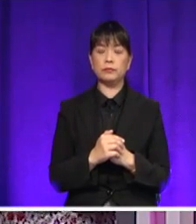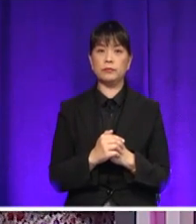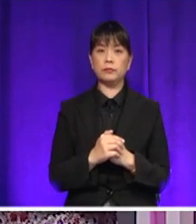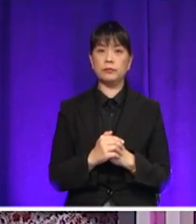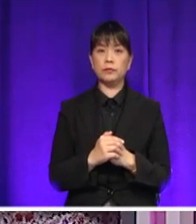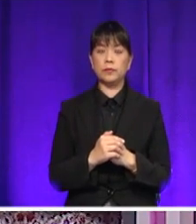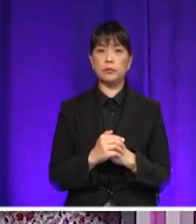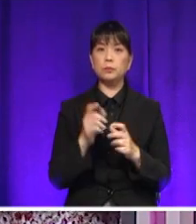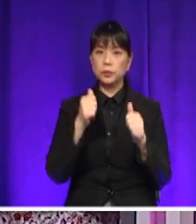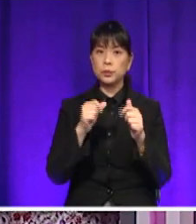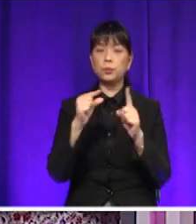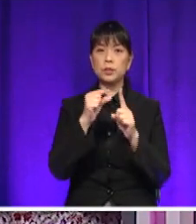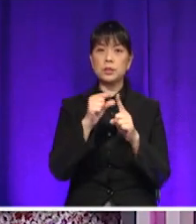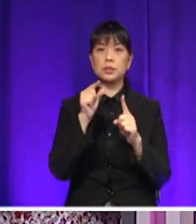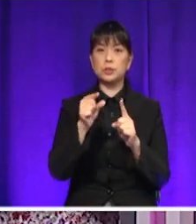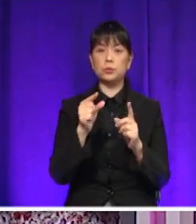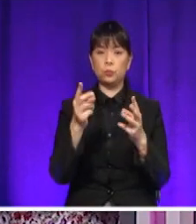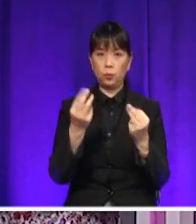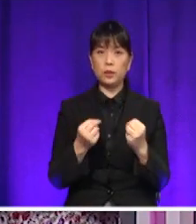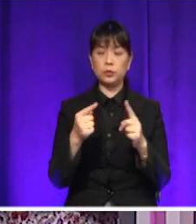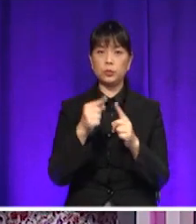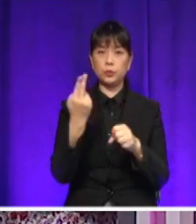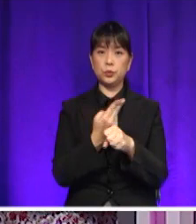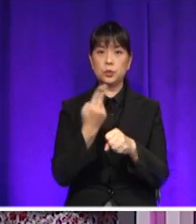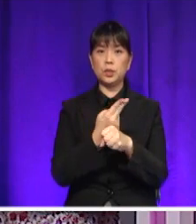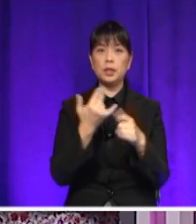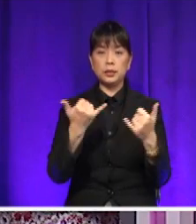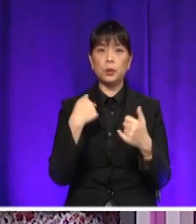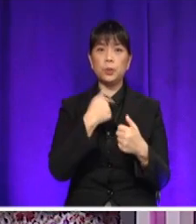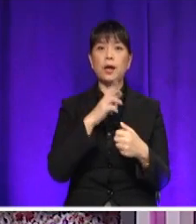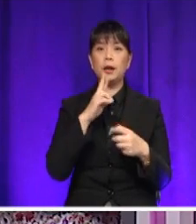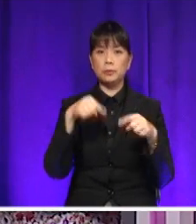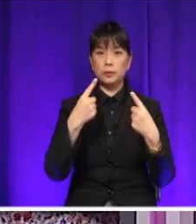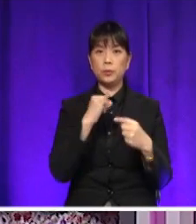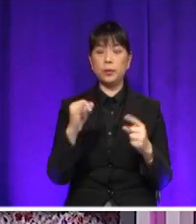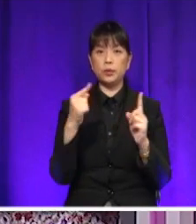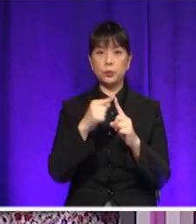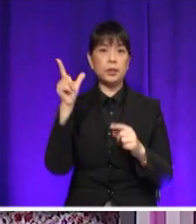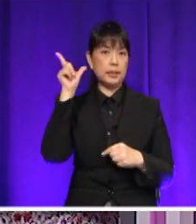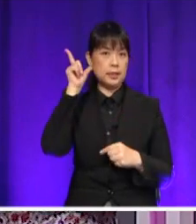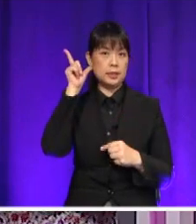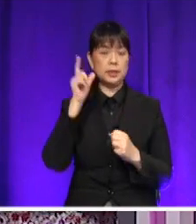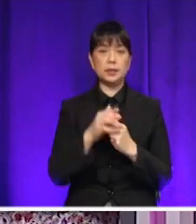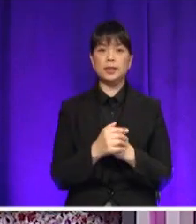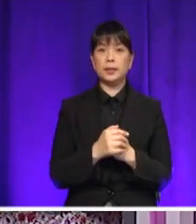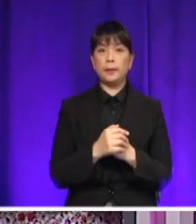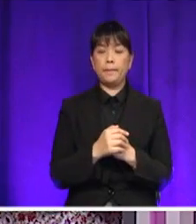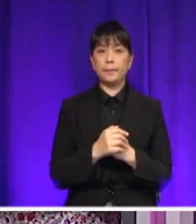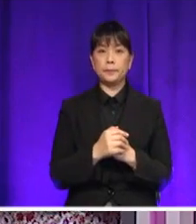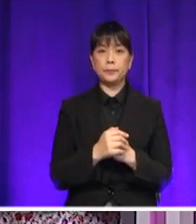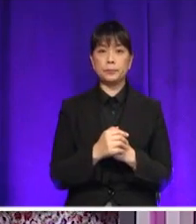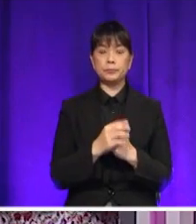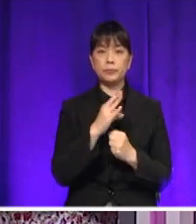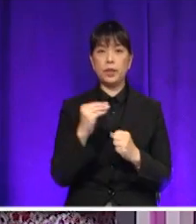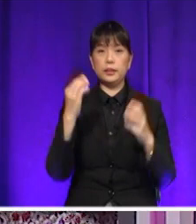on and so forth. Okay? So now we're going to listen to the tape script. Okay. And I want you all to